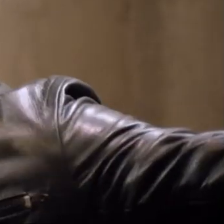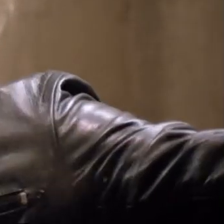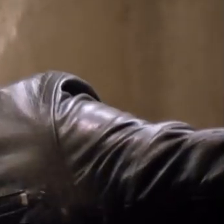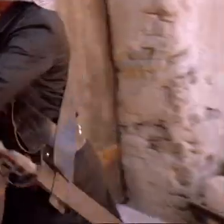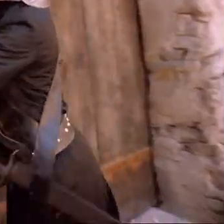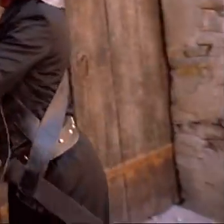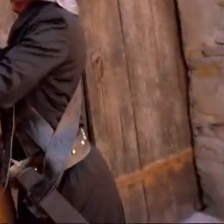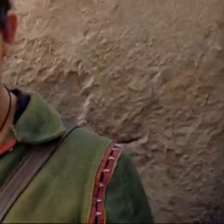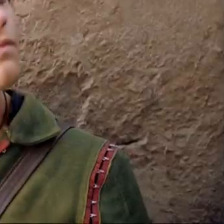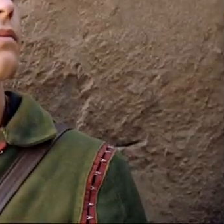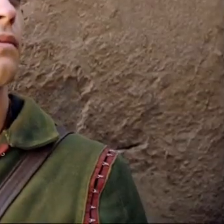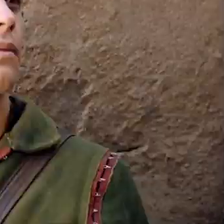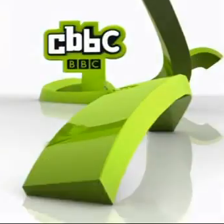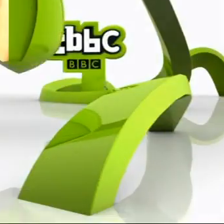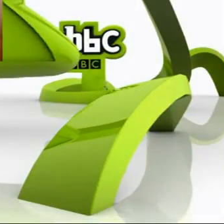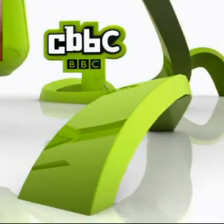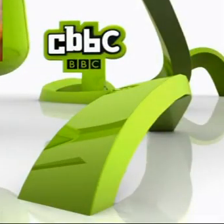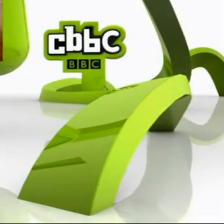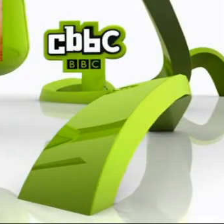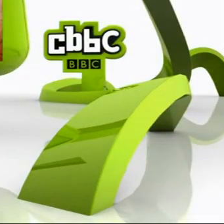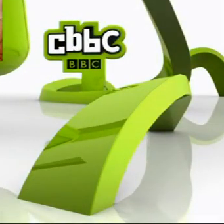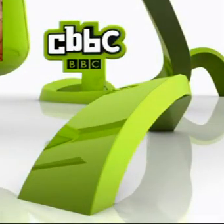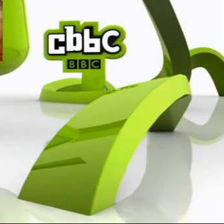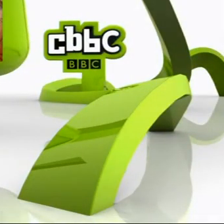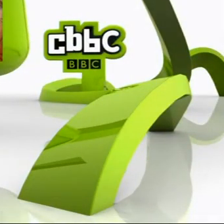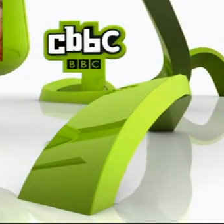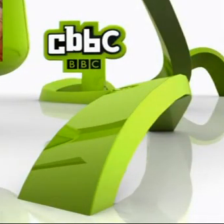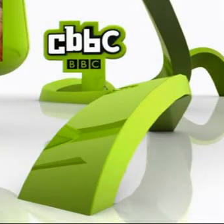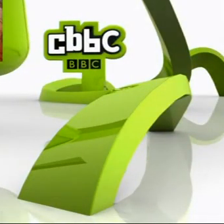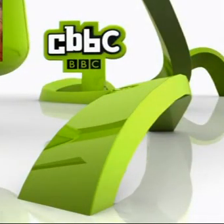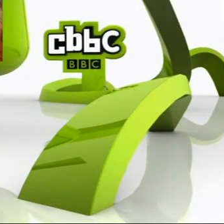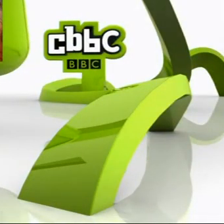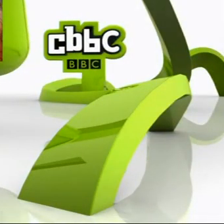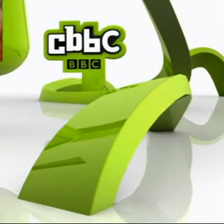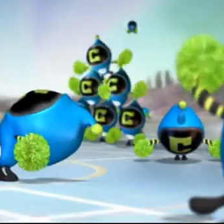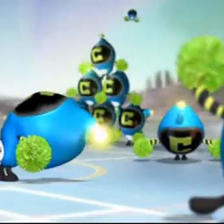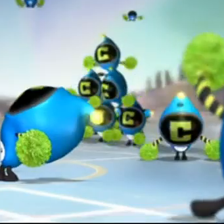with a special double episode. Starts Thursday from 5 on the CBBC channel.